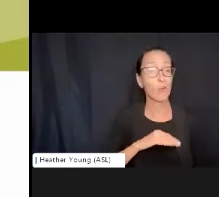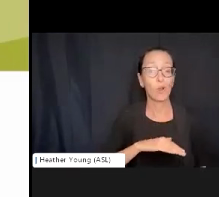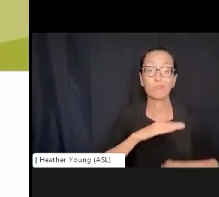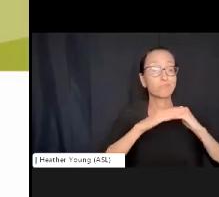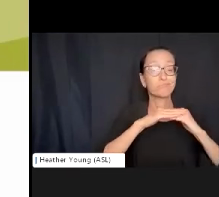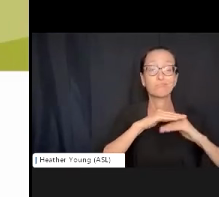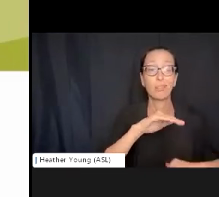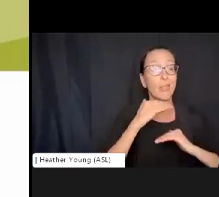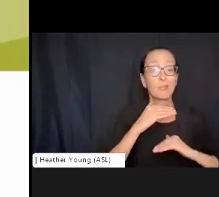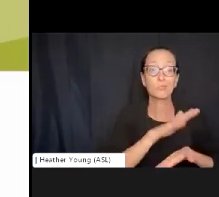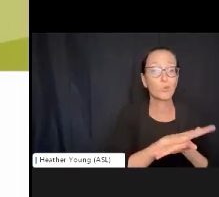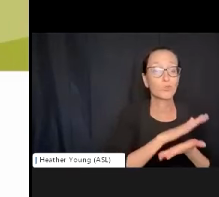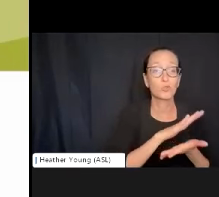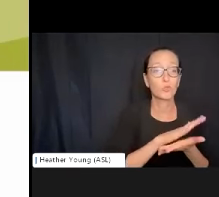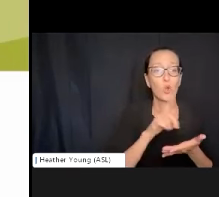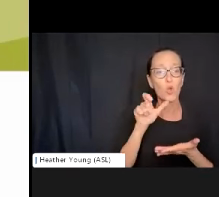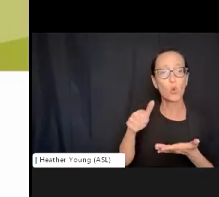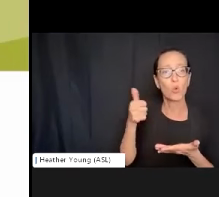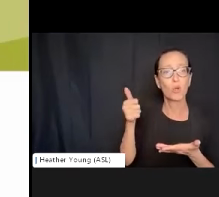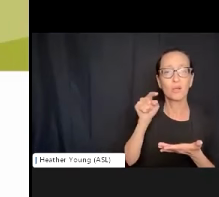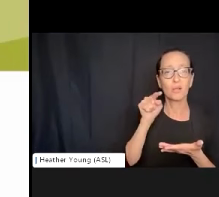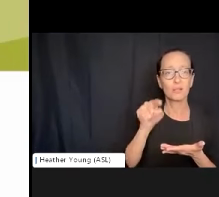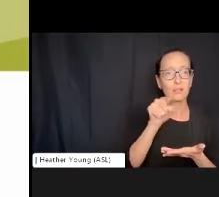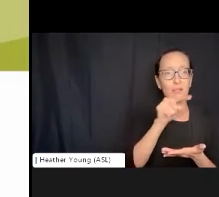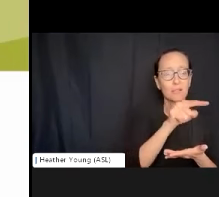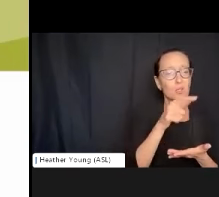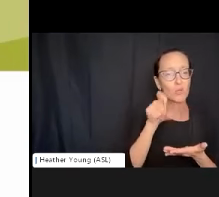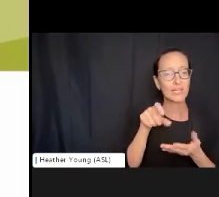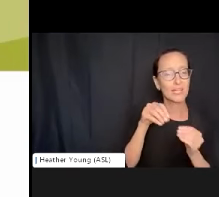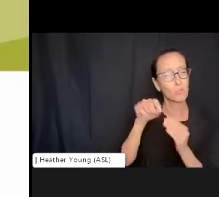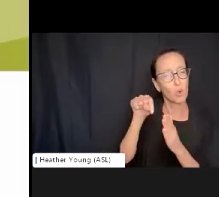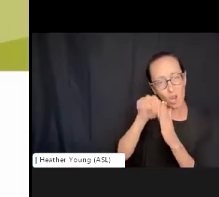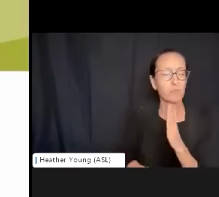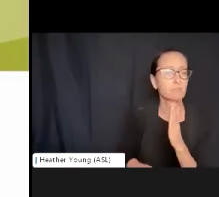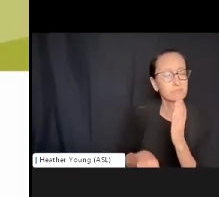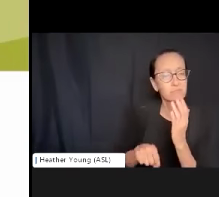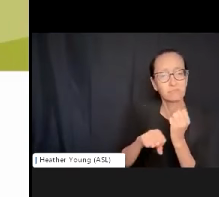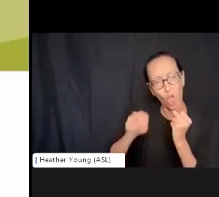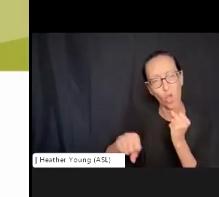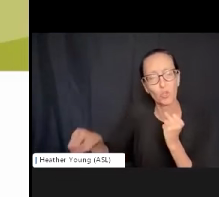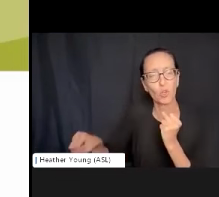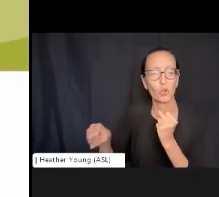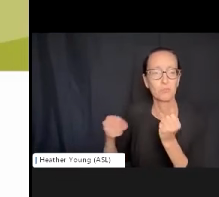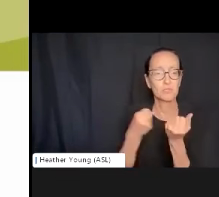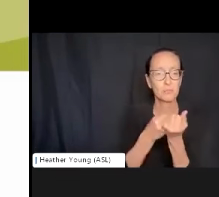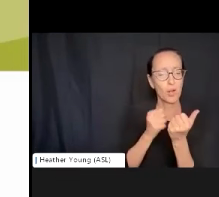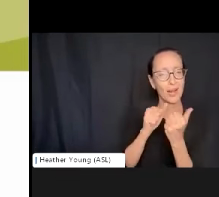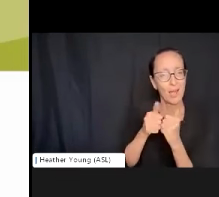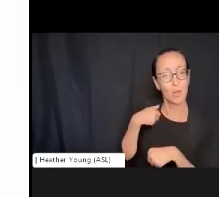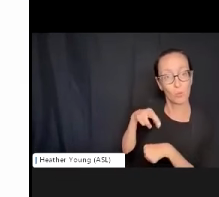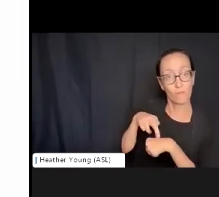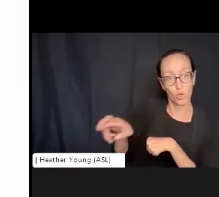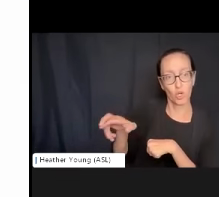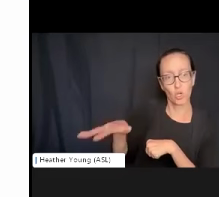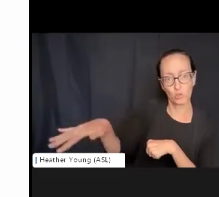schools, and who are those individuals that truly need those longer term therapeutic supports, and how do we refer them out to those